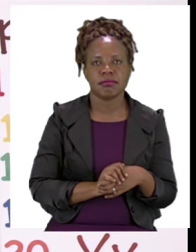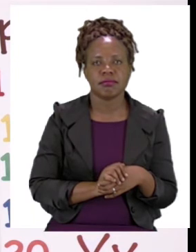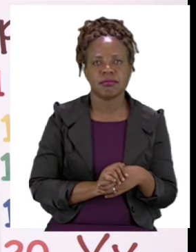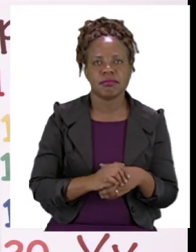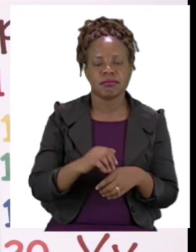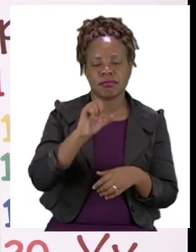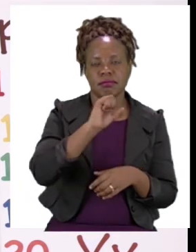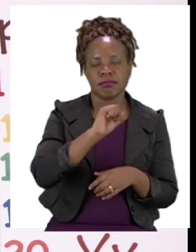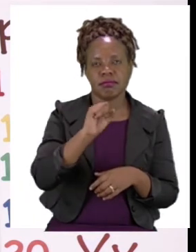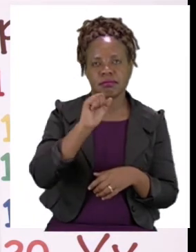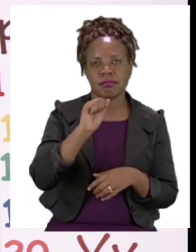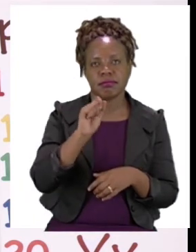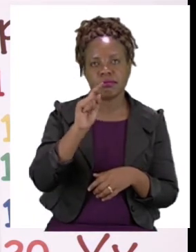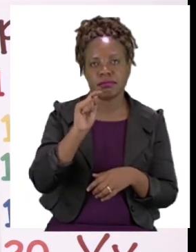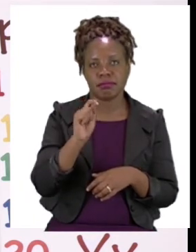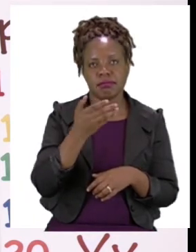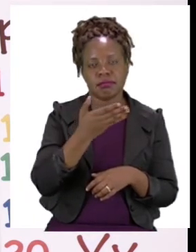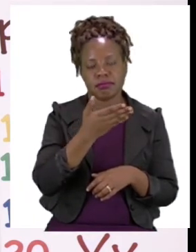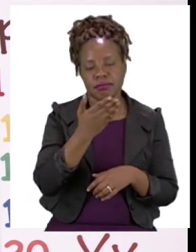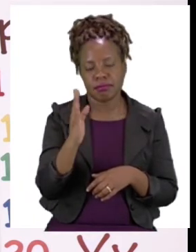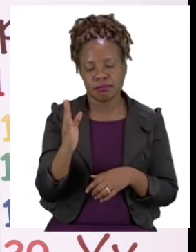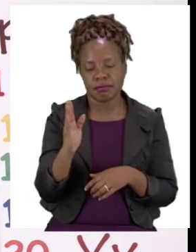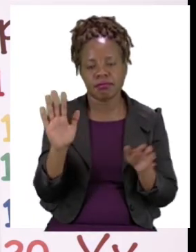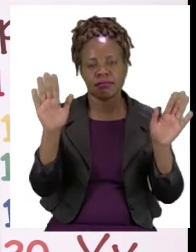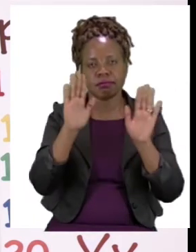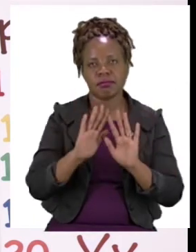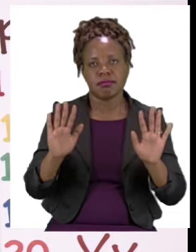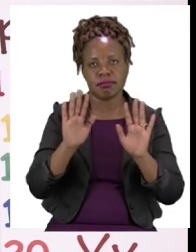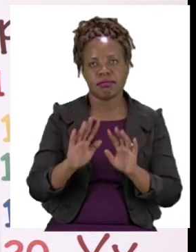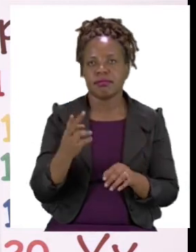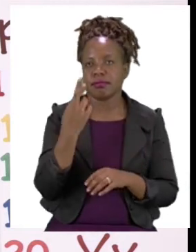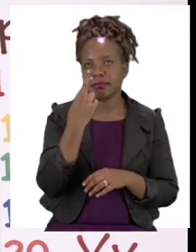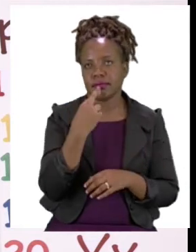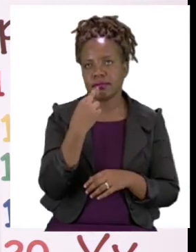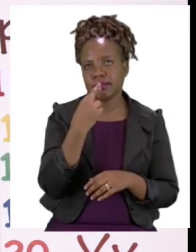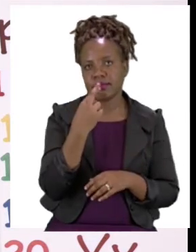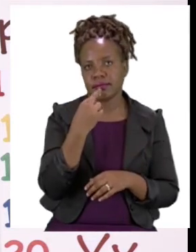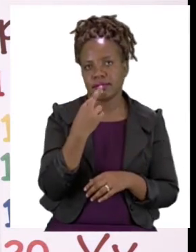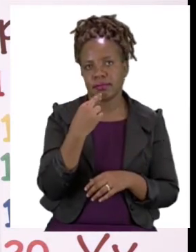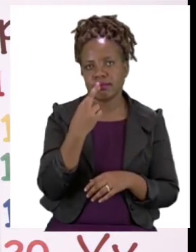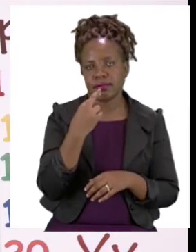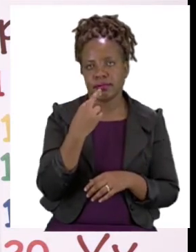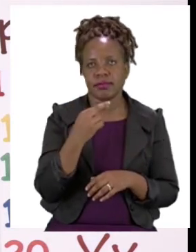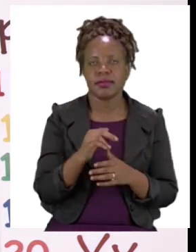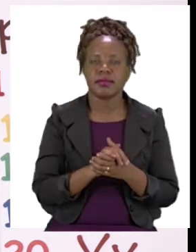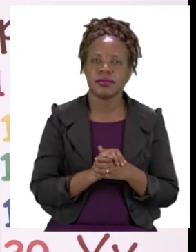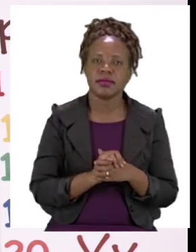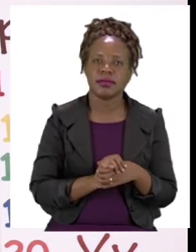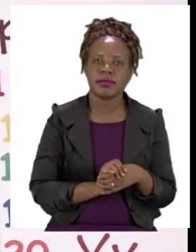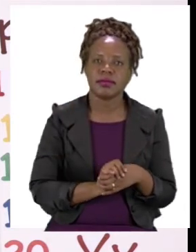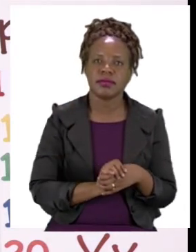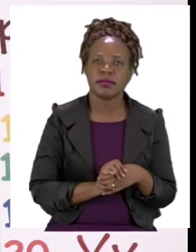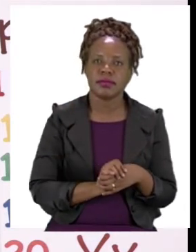word sat. Red like the number 20 or our counters.